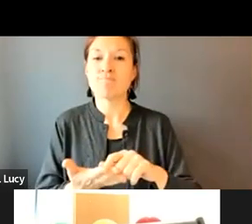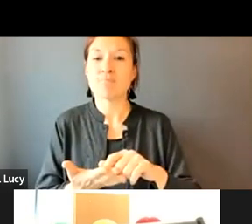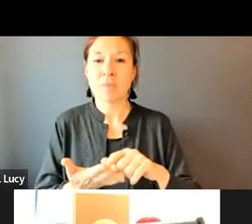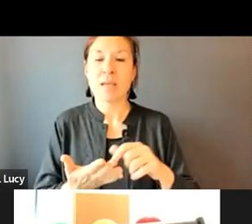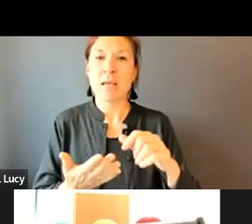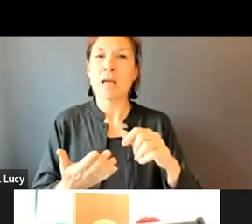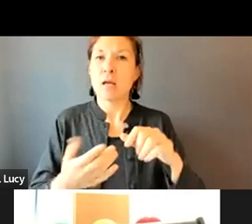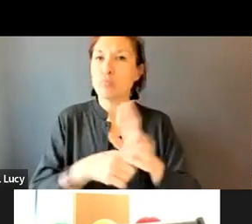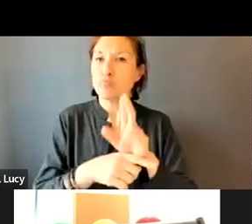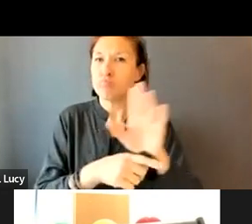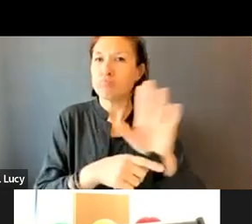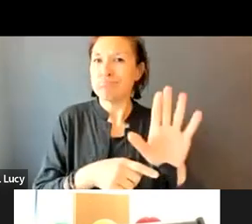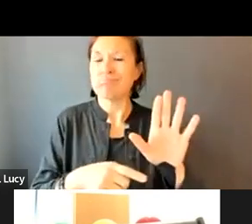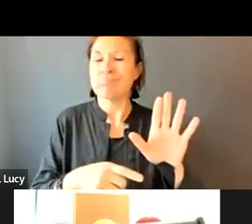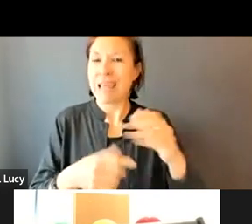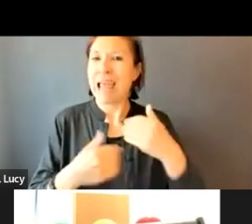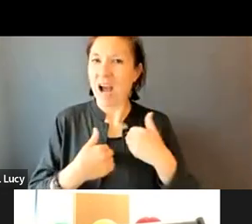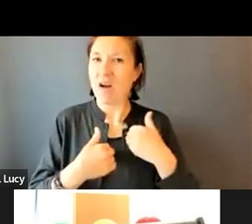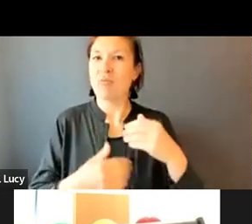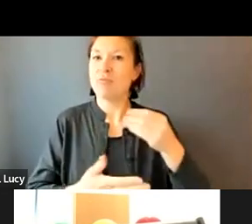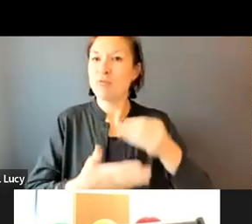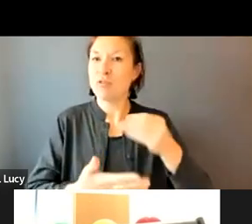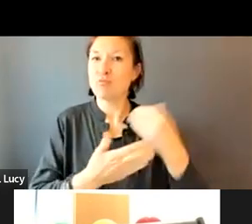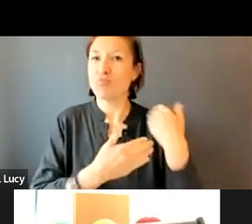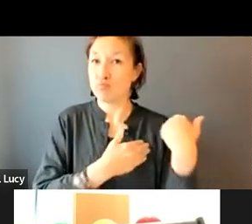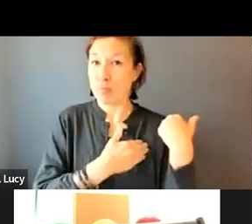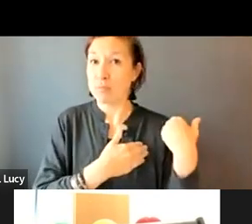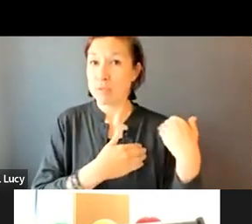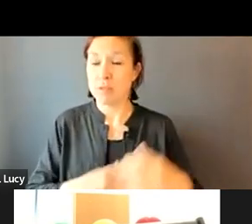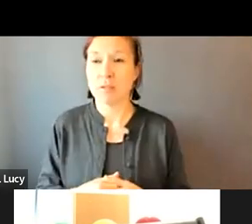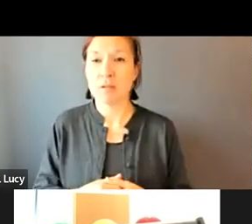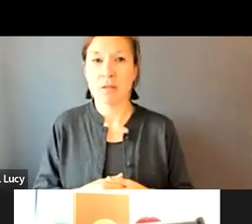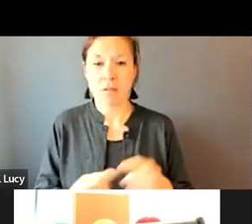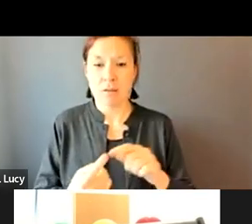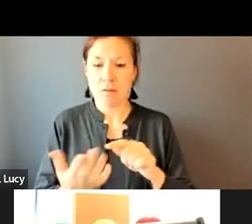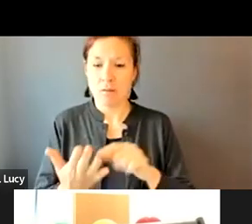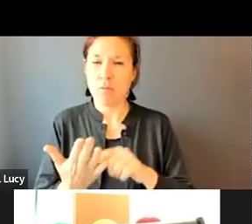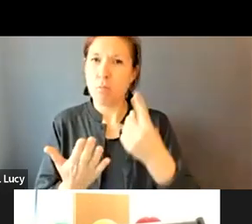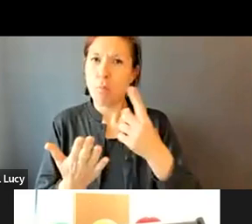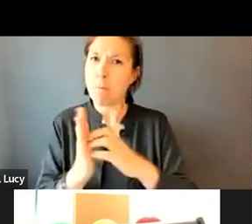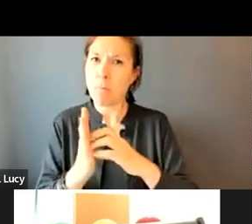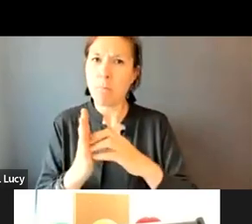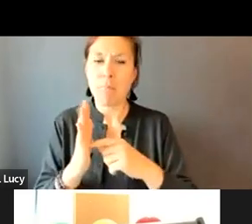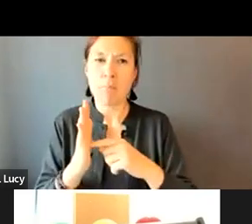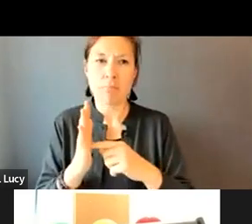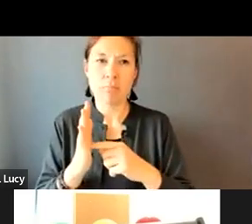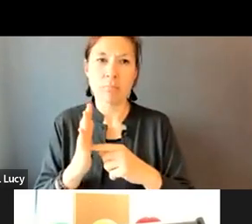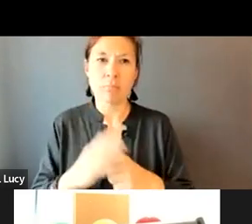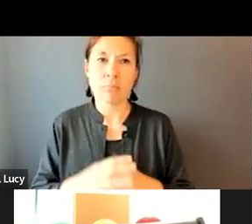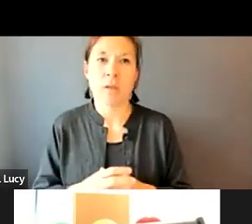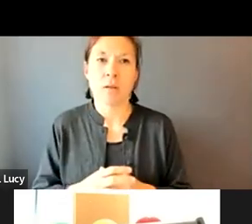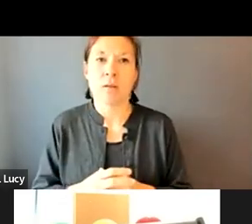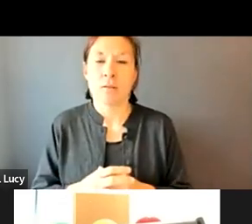responsibility okay the part regarding I I just